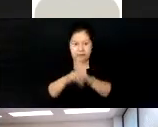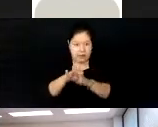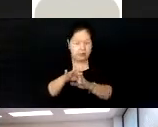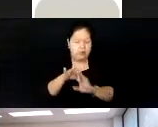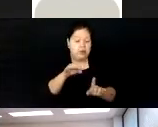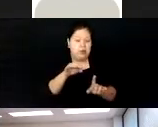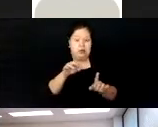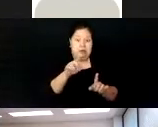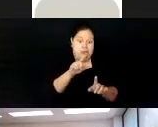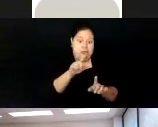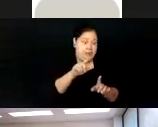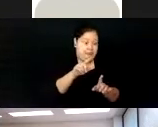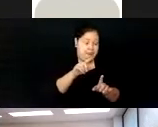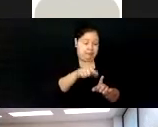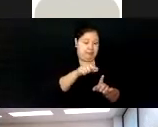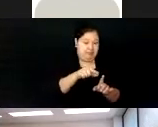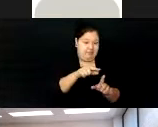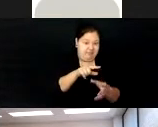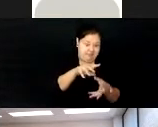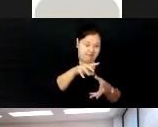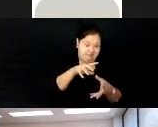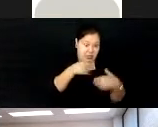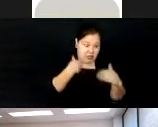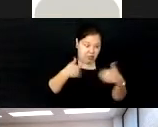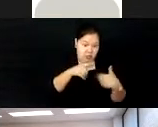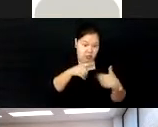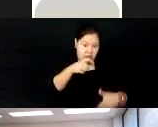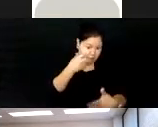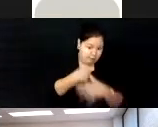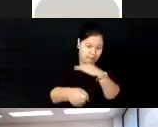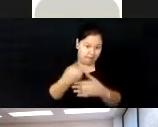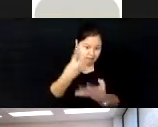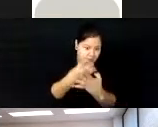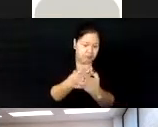for 35% of all youth admitted to correctional services.